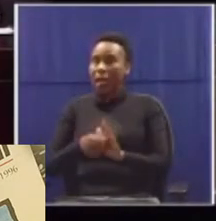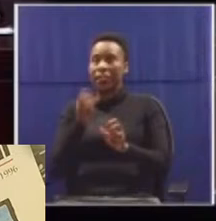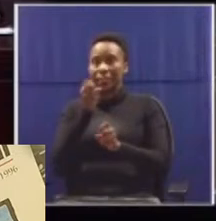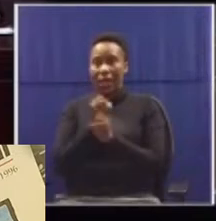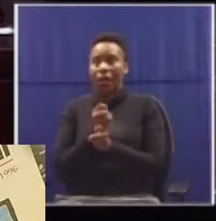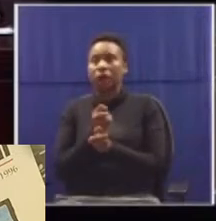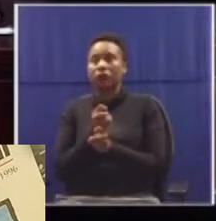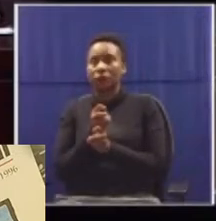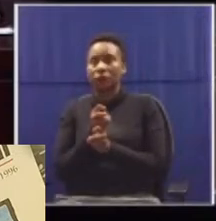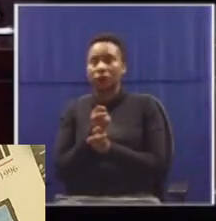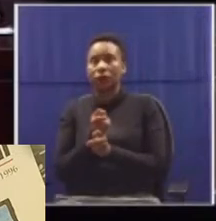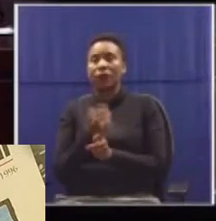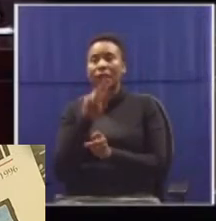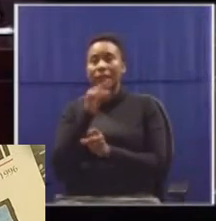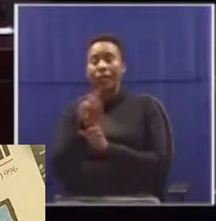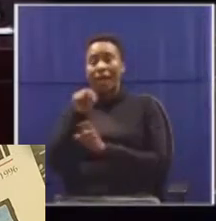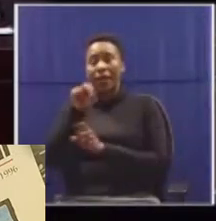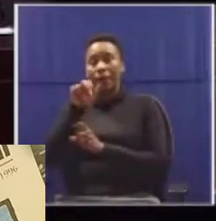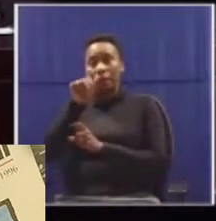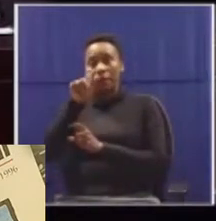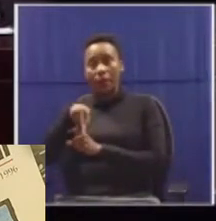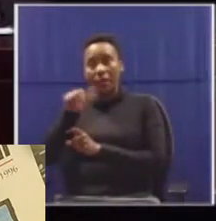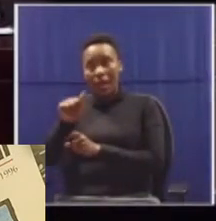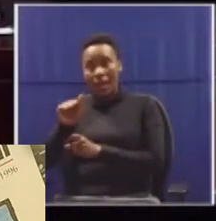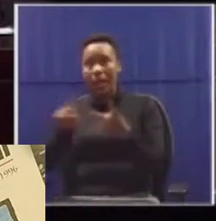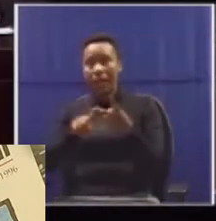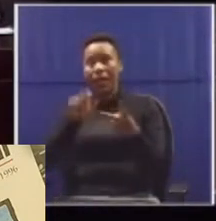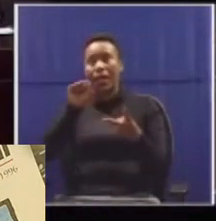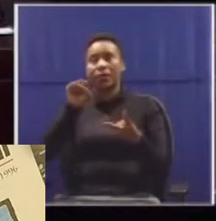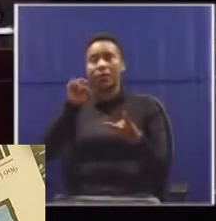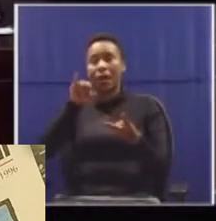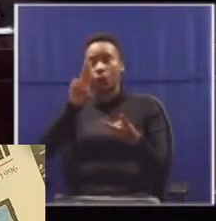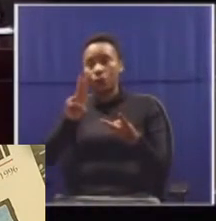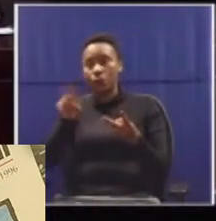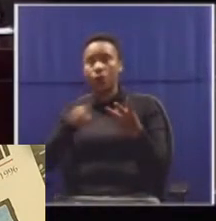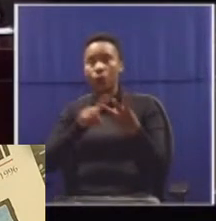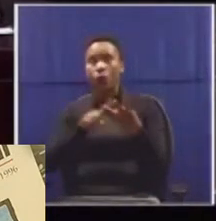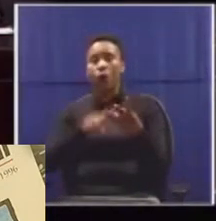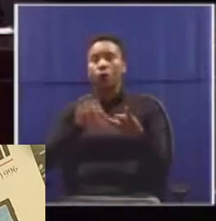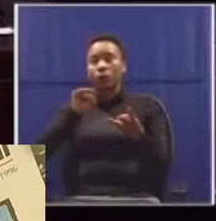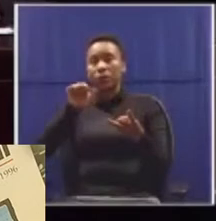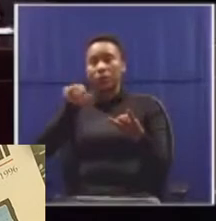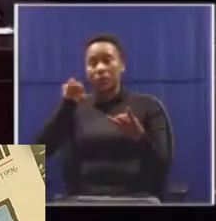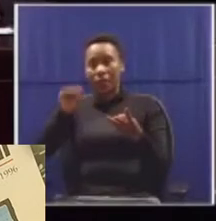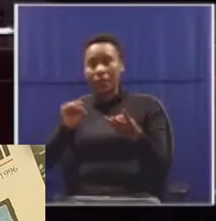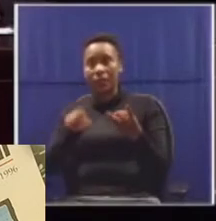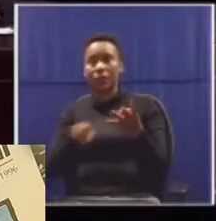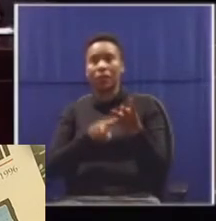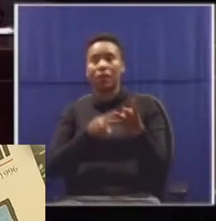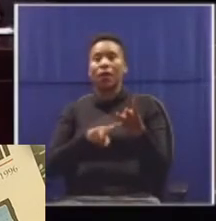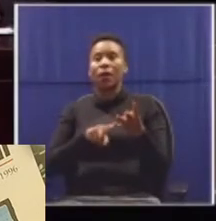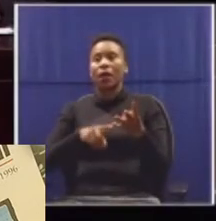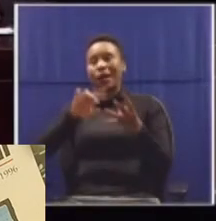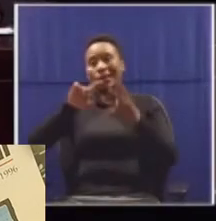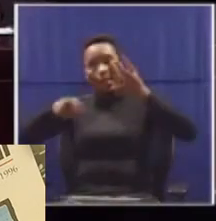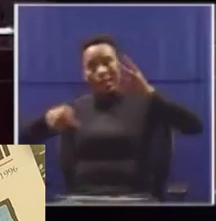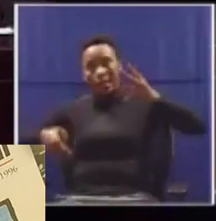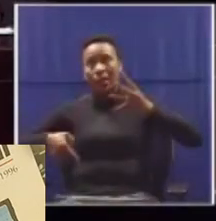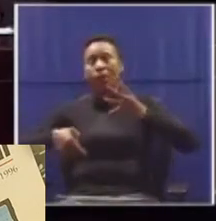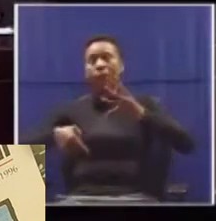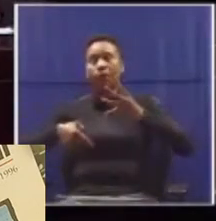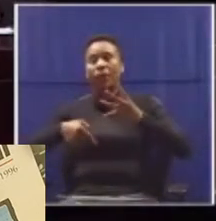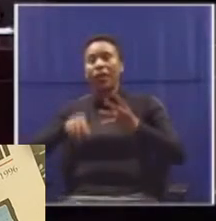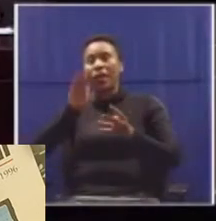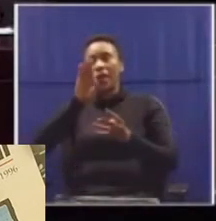together bodies like the NPA SIU SARS books crime intelligence the state Security Agency and the fic